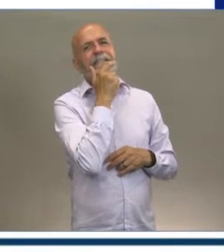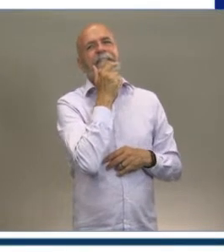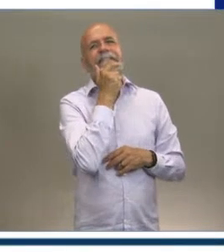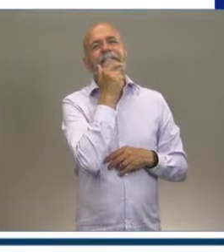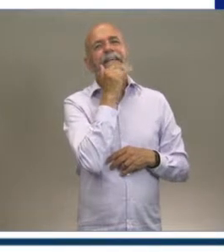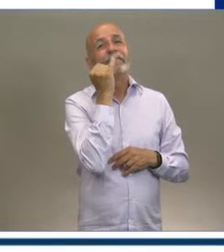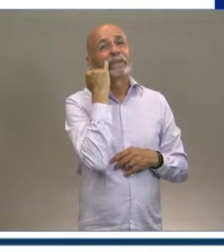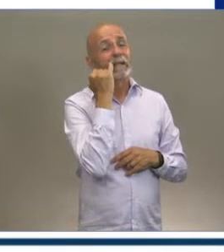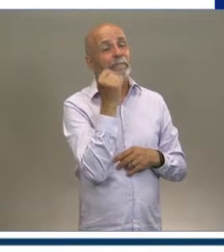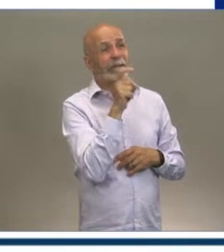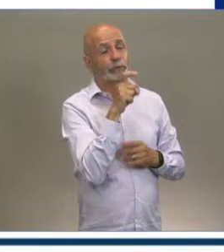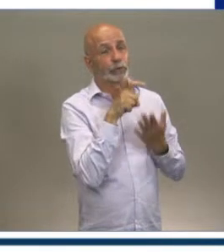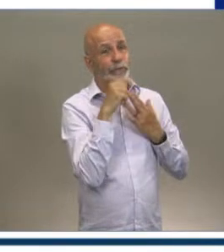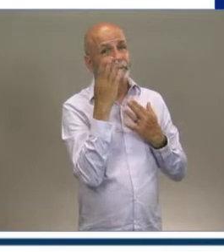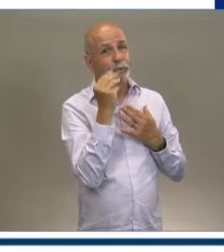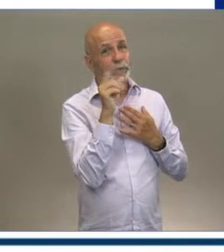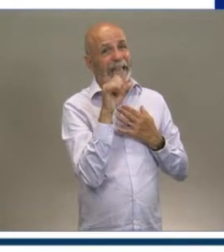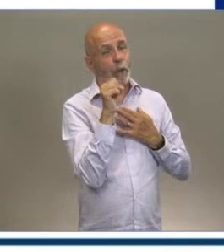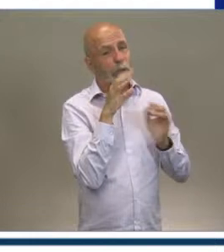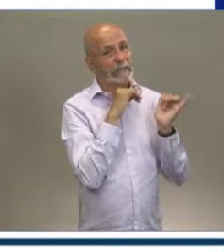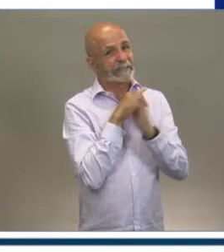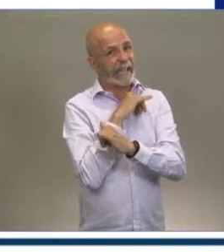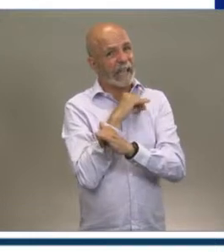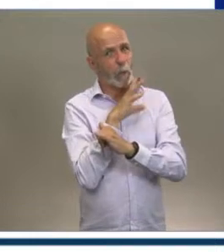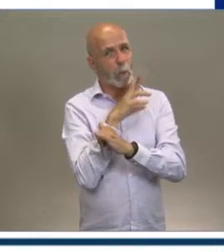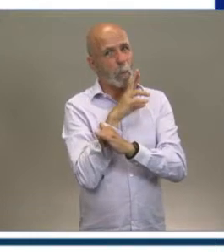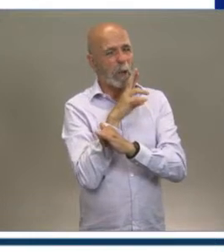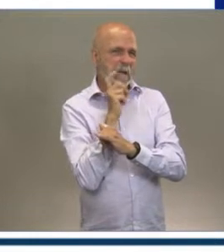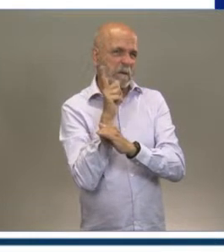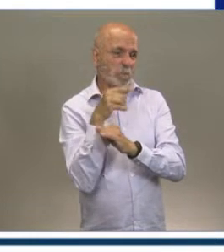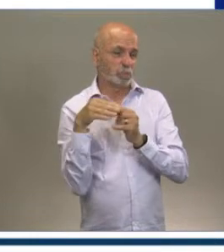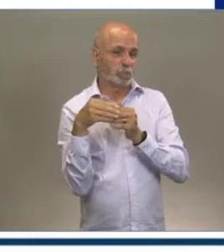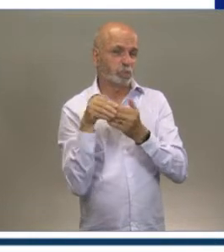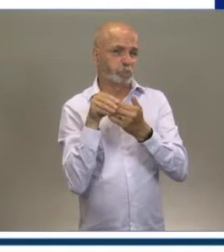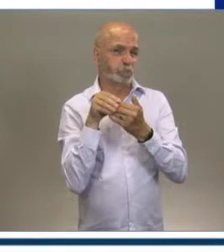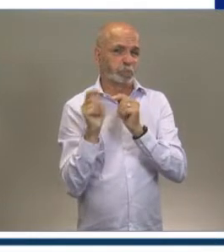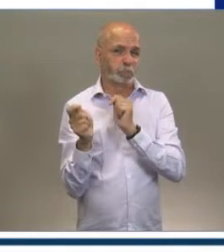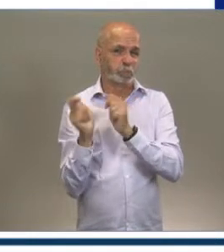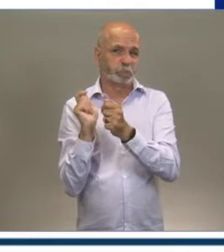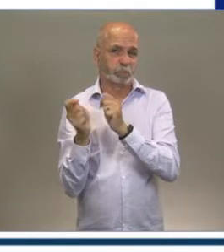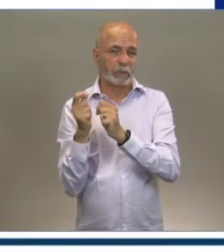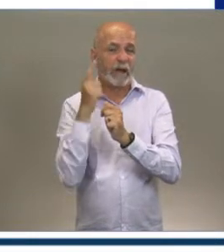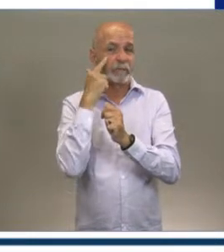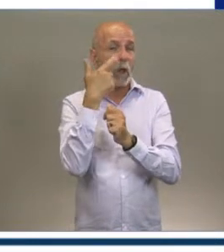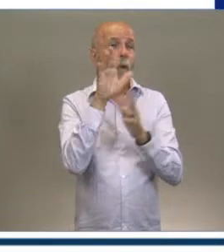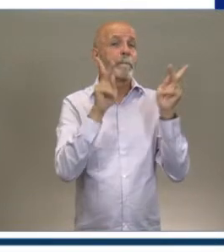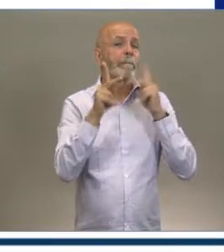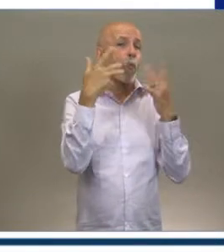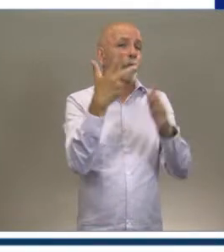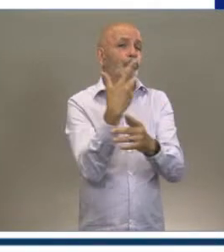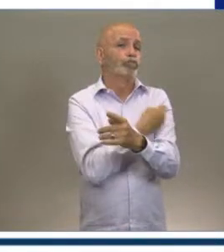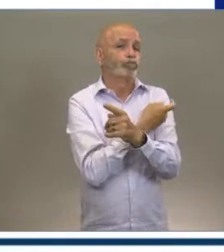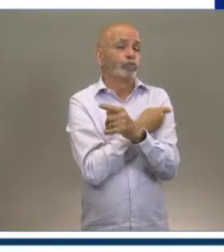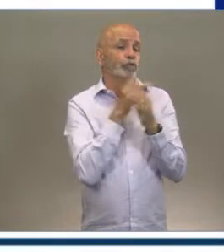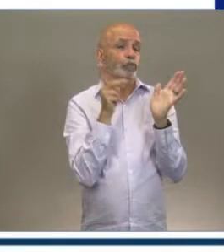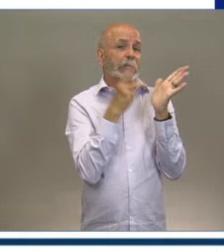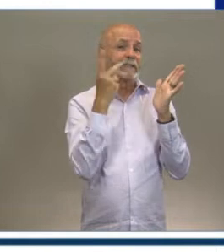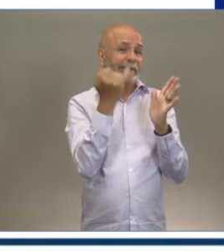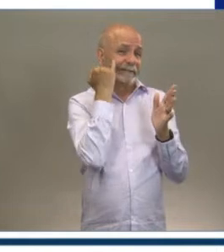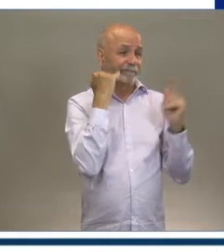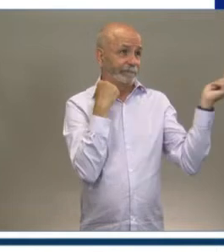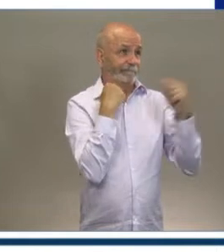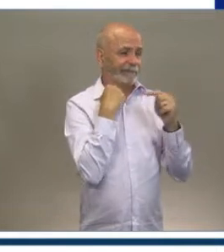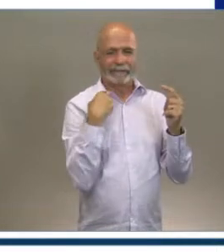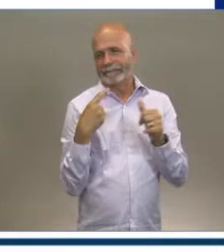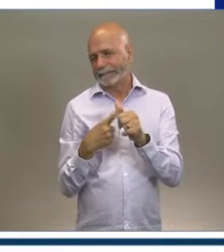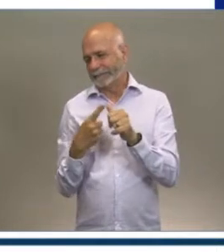14-day isolation or if we could have a modified isolation period for those that are vaccinated. So that's what we did, and other